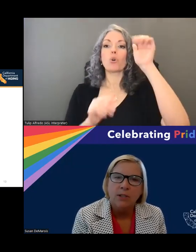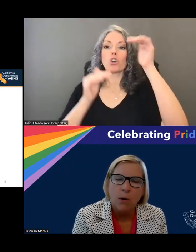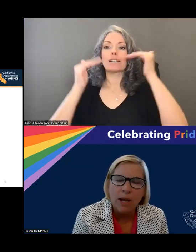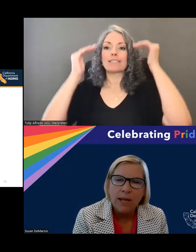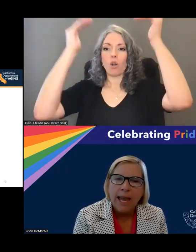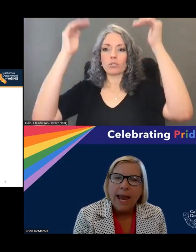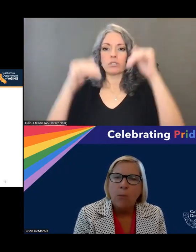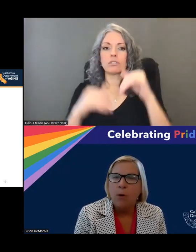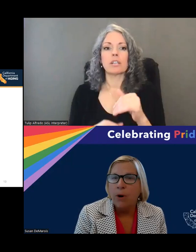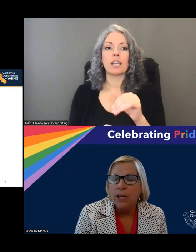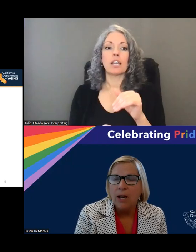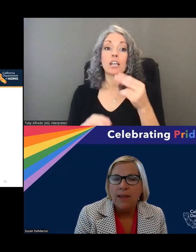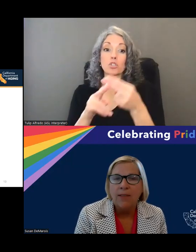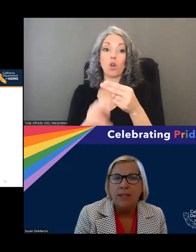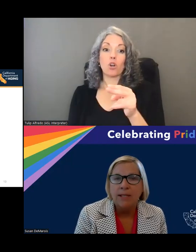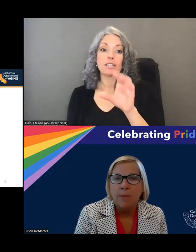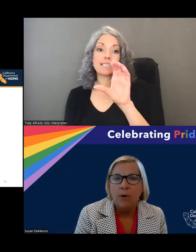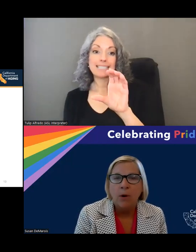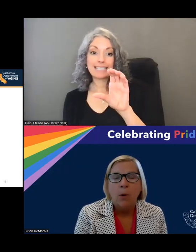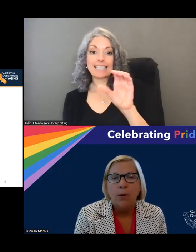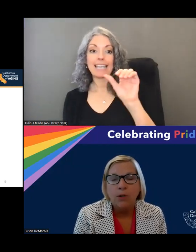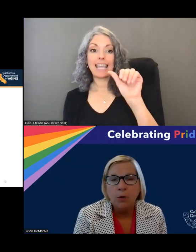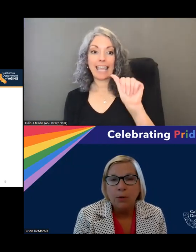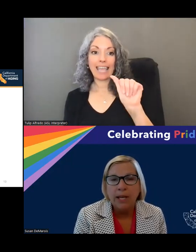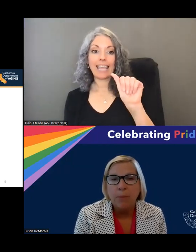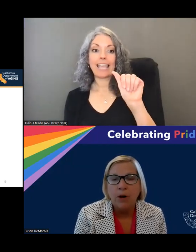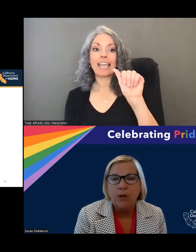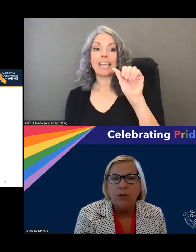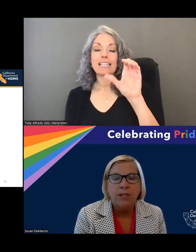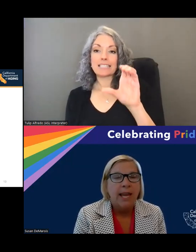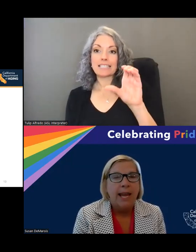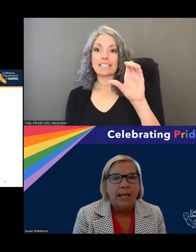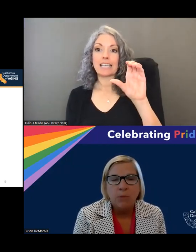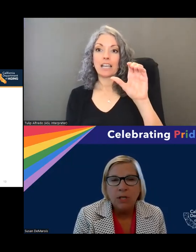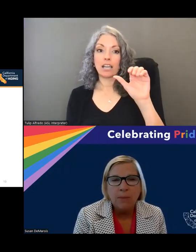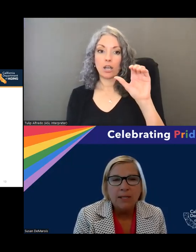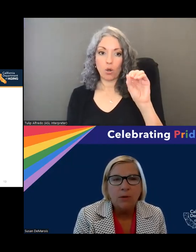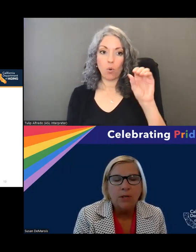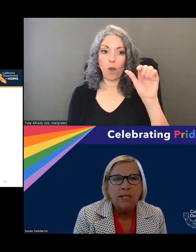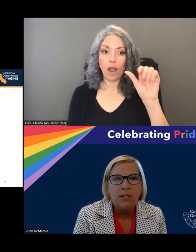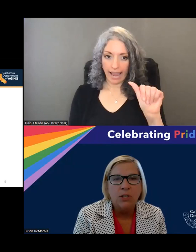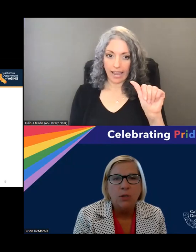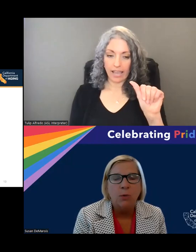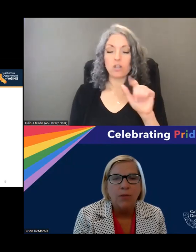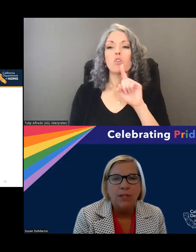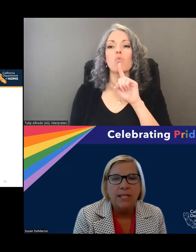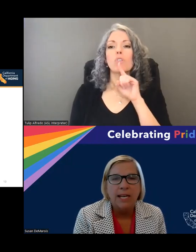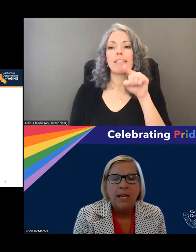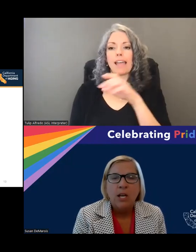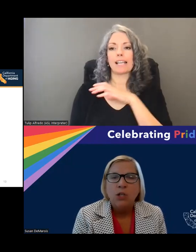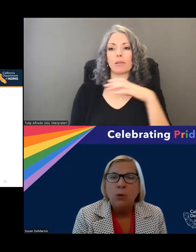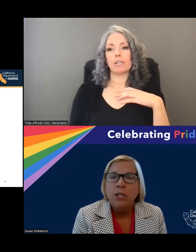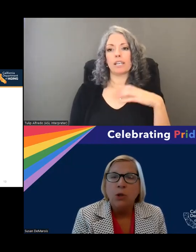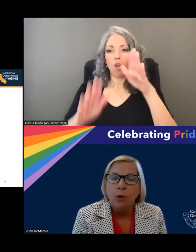as CASOA, and we're embarking on that this summer with our AAA partners and community-based organizations throughout the